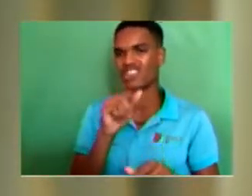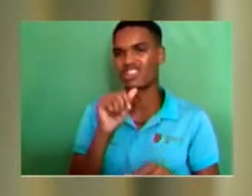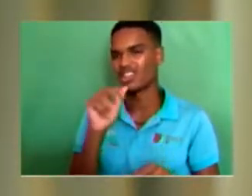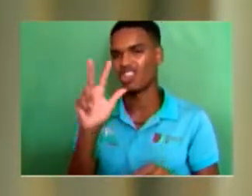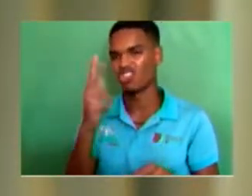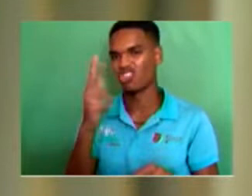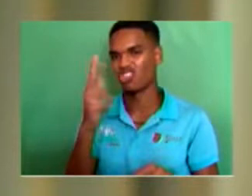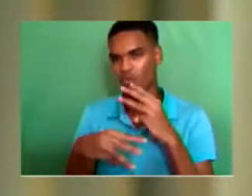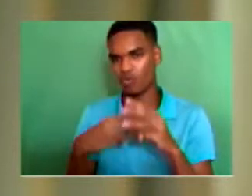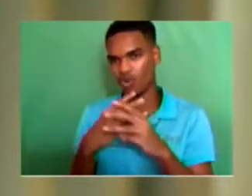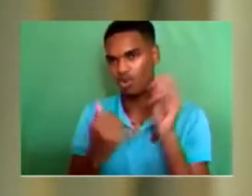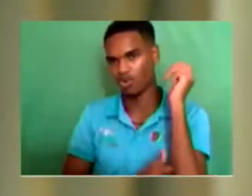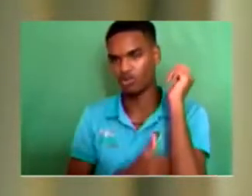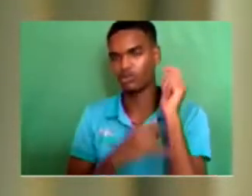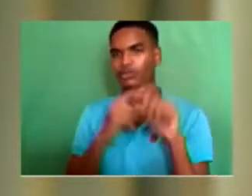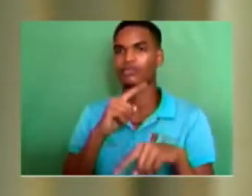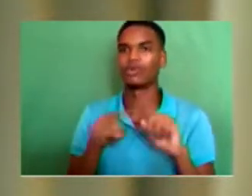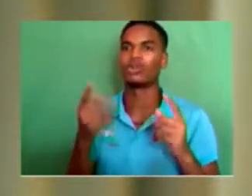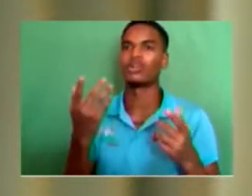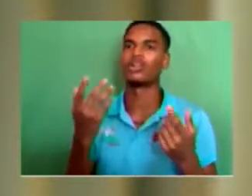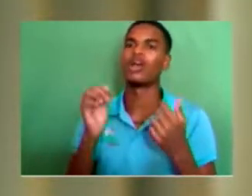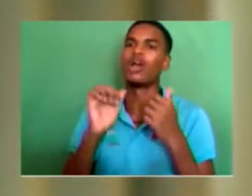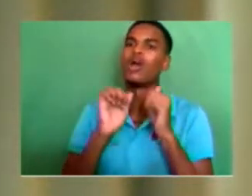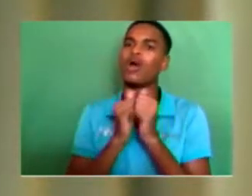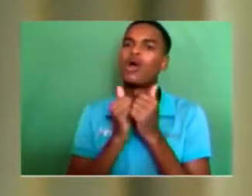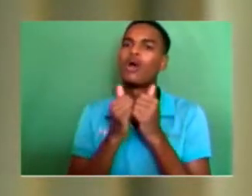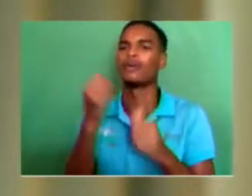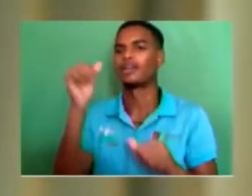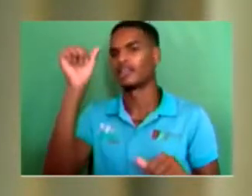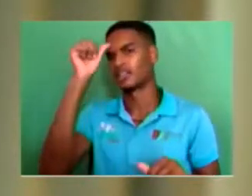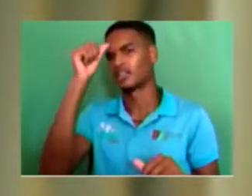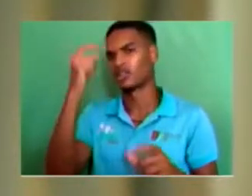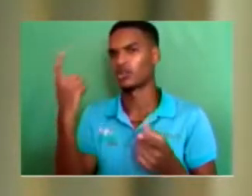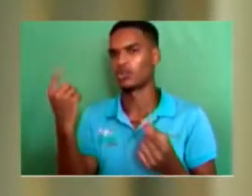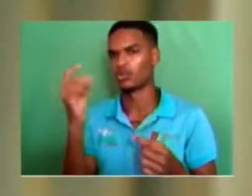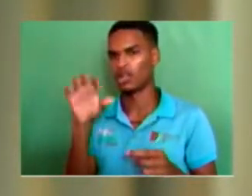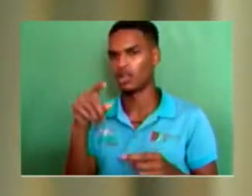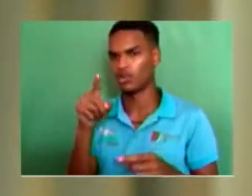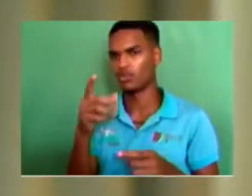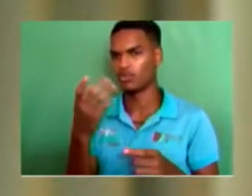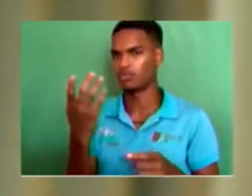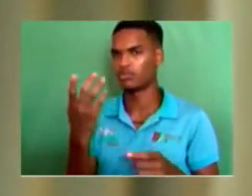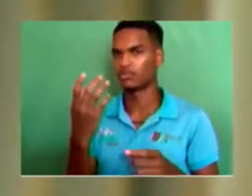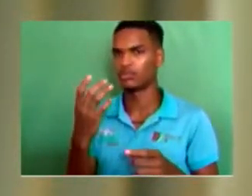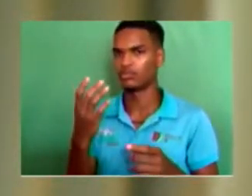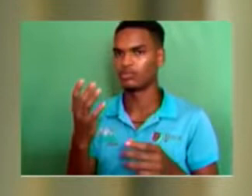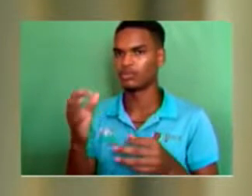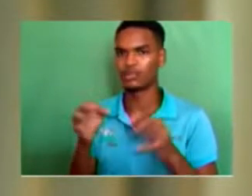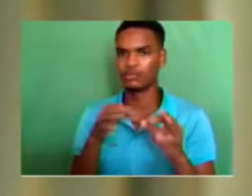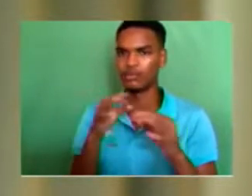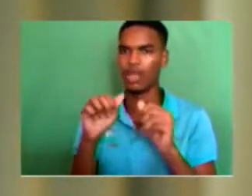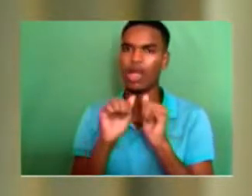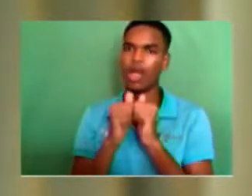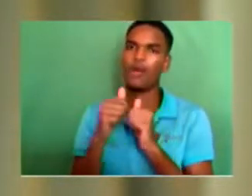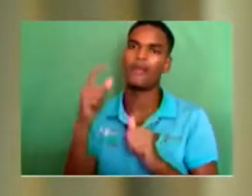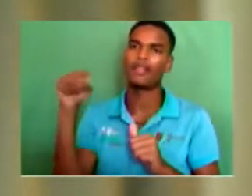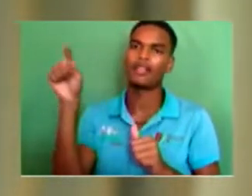poor, right? So how did India do it? Could any of you guys speak to that? How did they end up